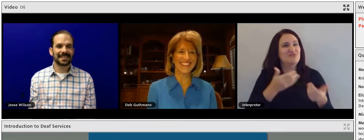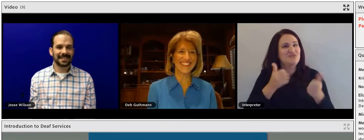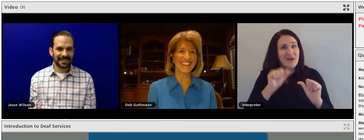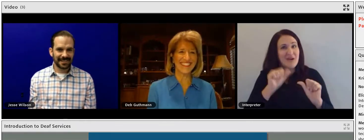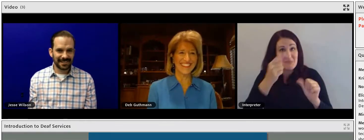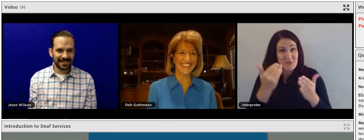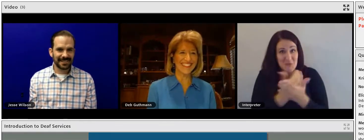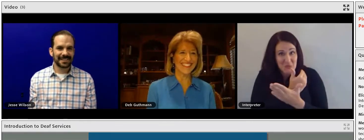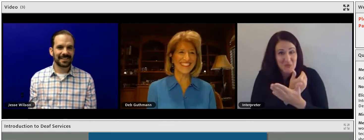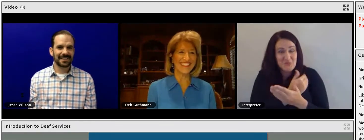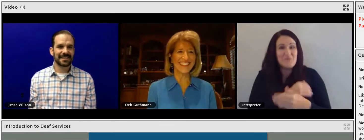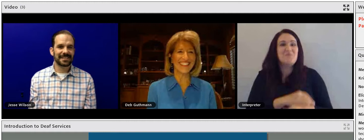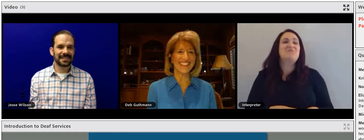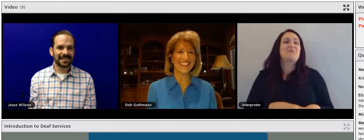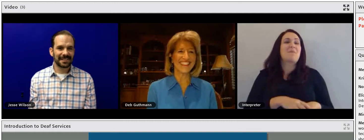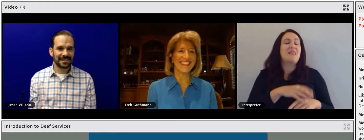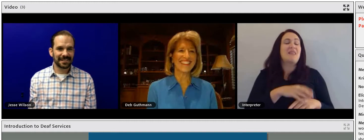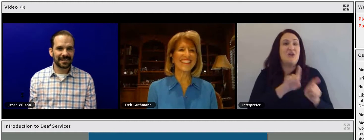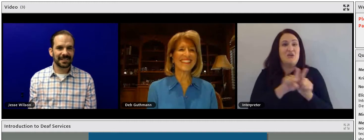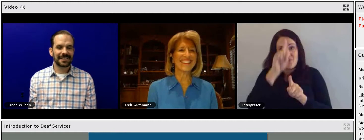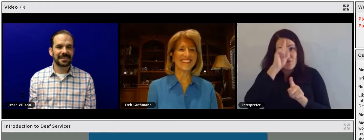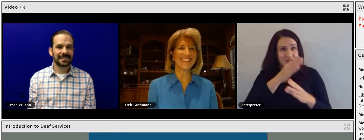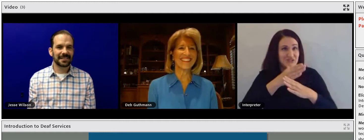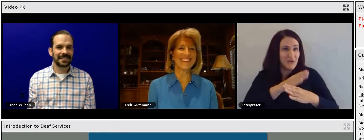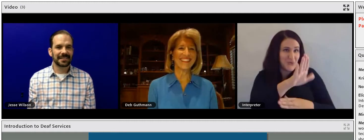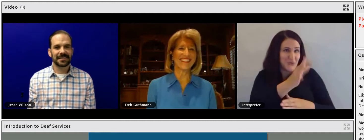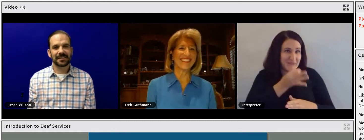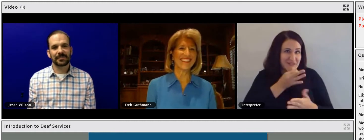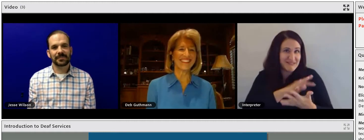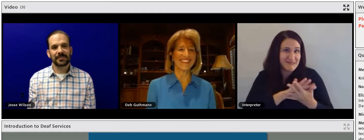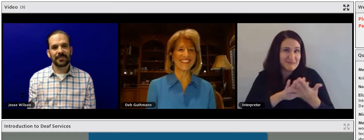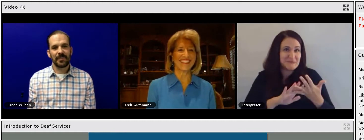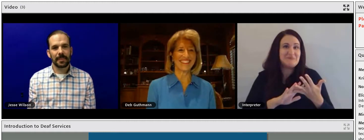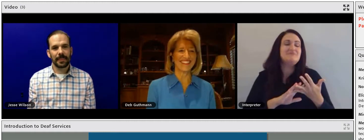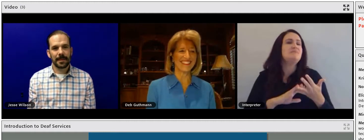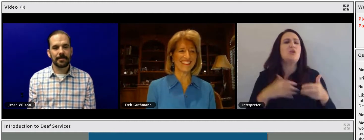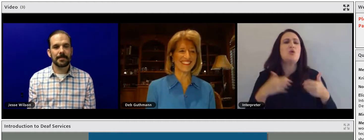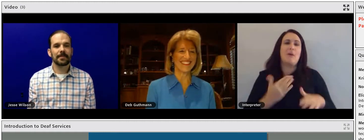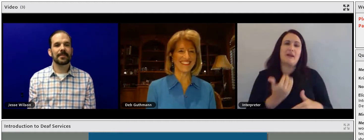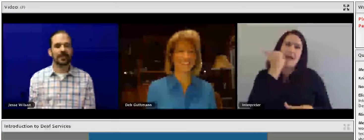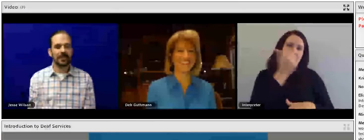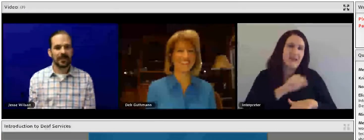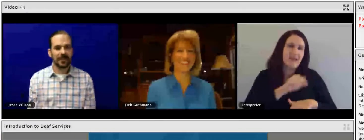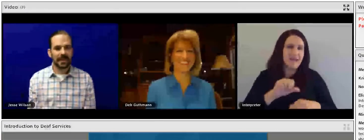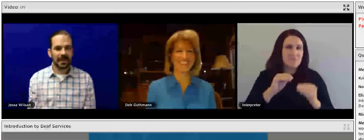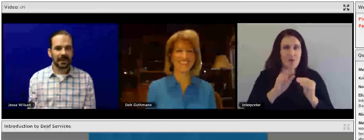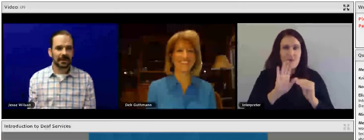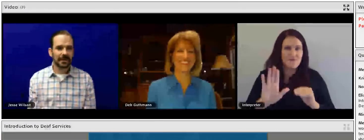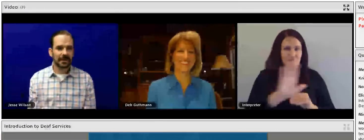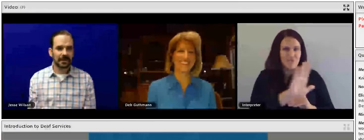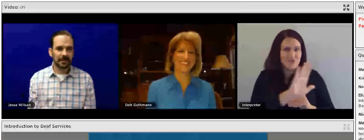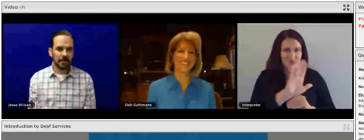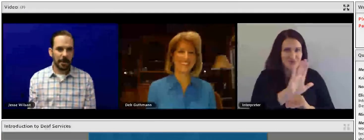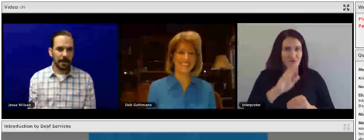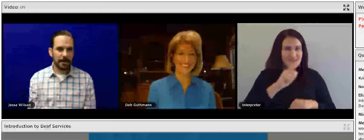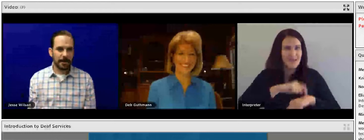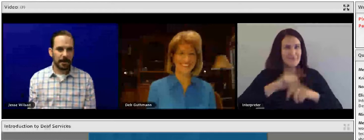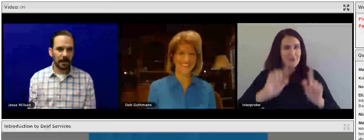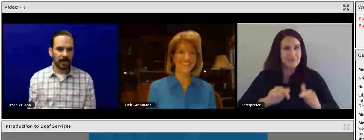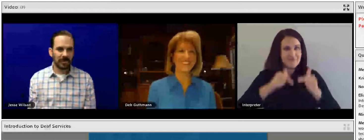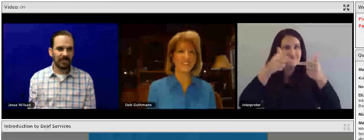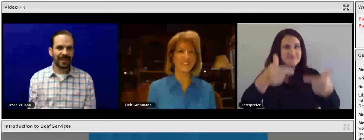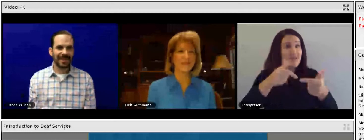new and for sharing your expertise. We don't want to eat up any more of your time, so I'm going to go ahead and pass it along